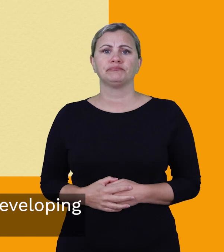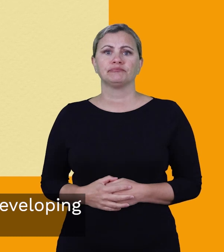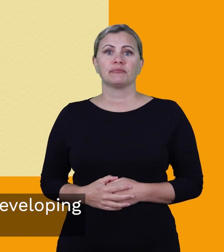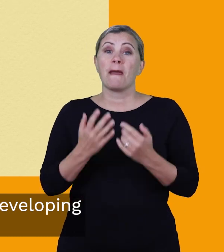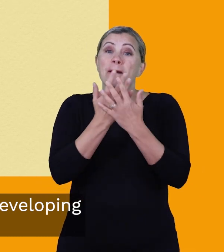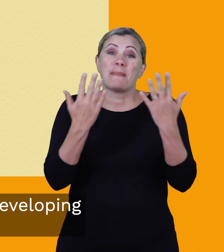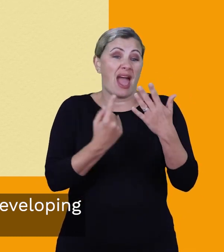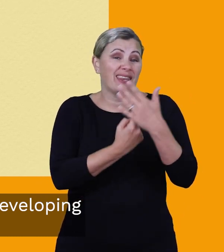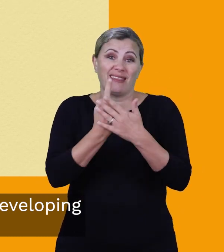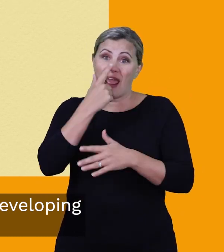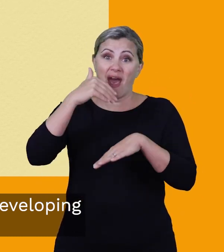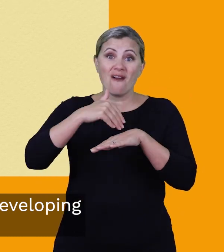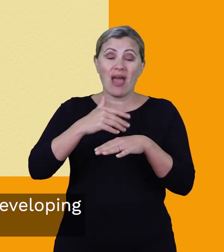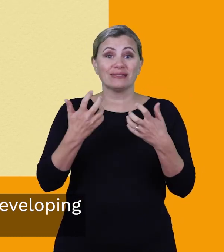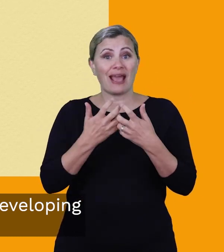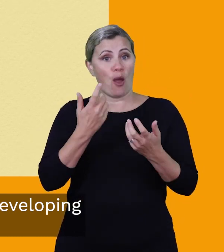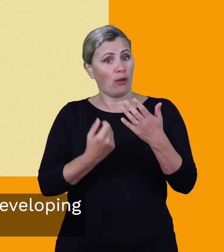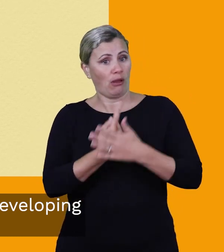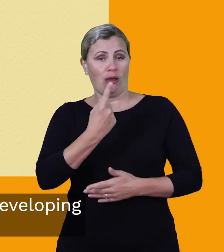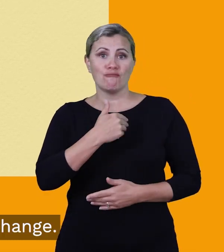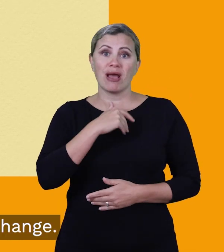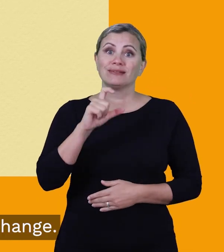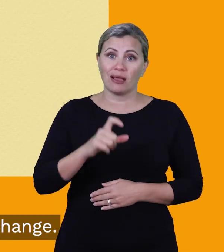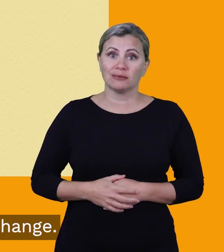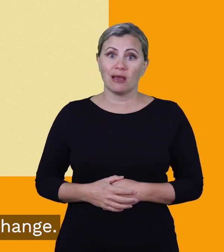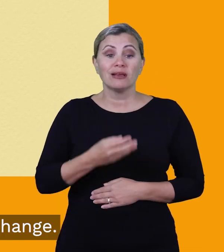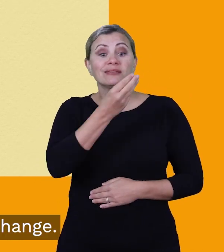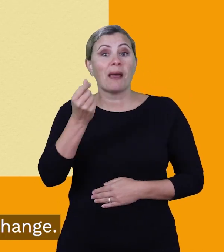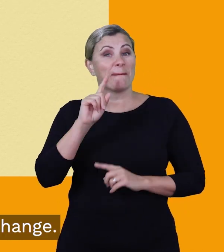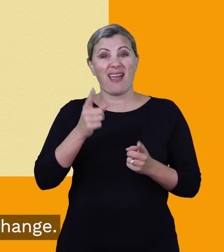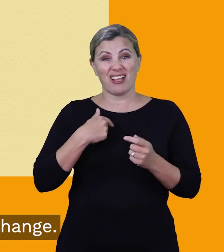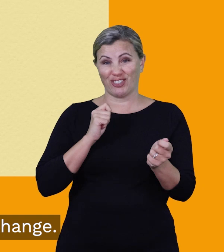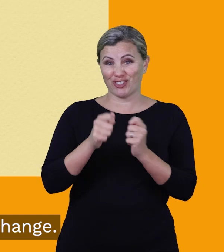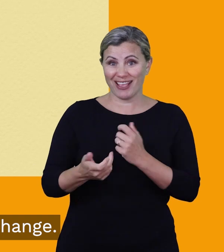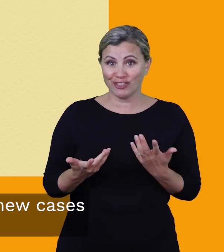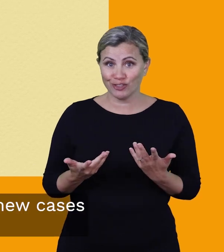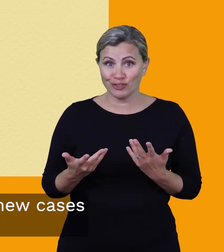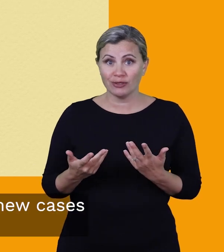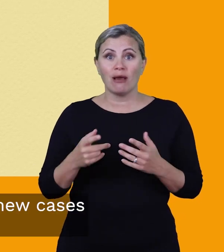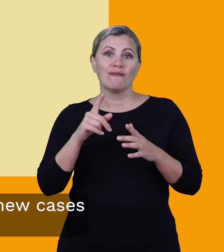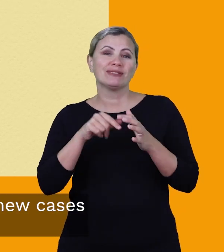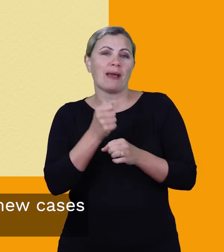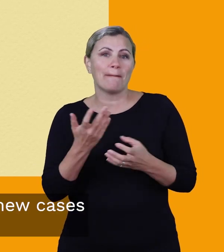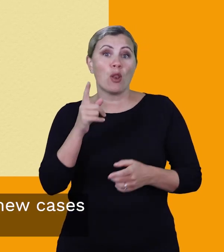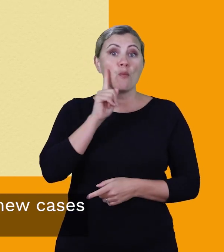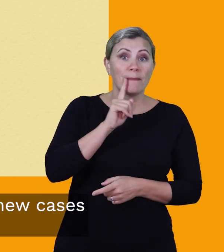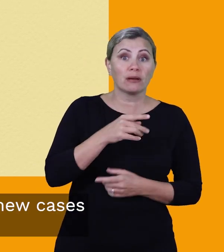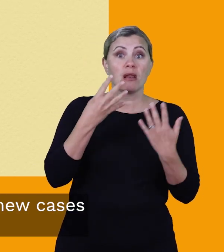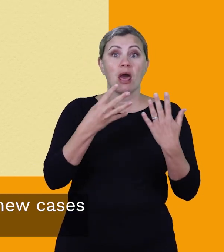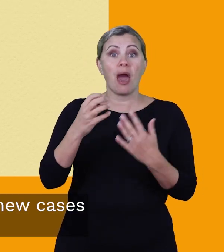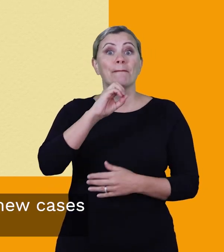Many things affect our chance of developing breast cancer. Some of these things we can't change. For example, being